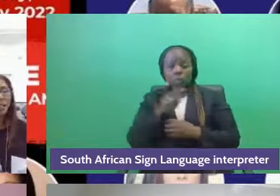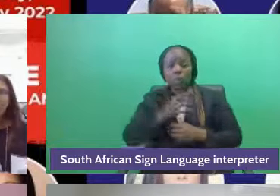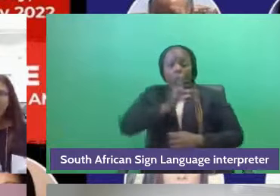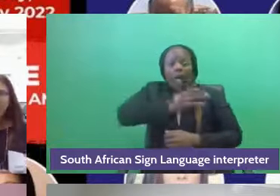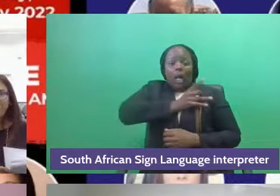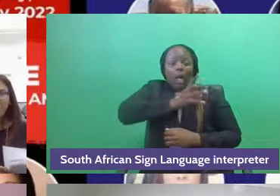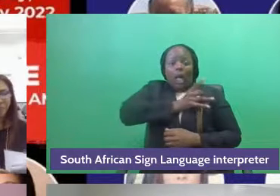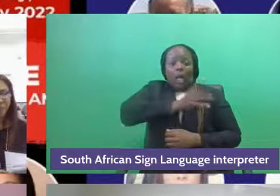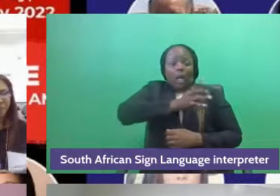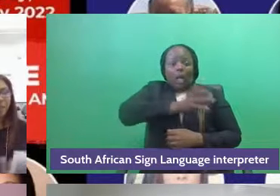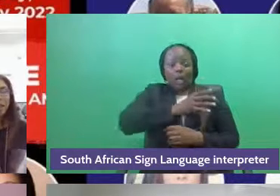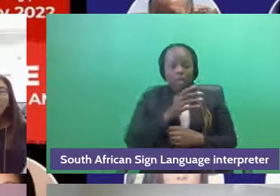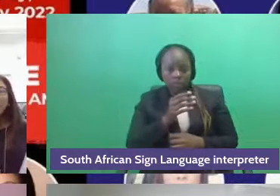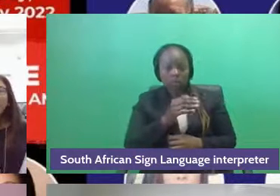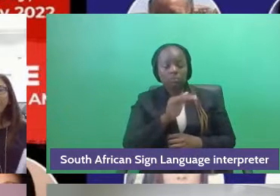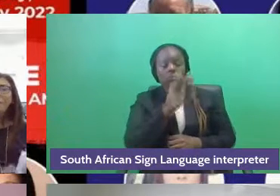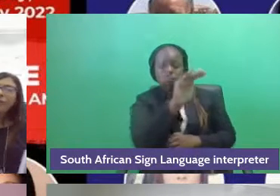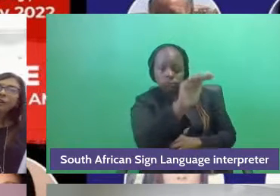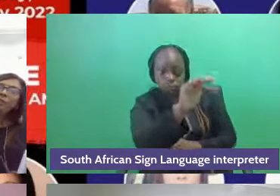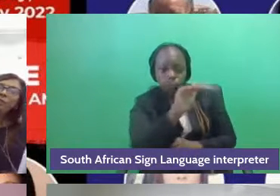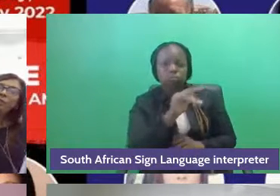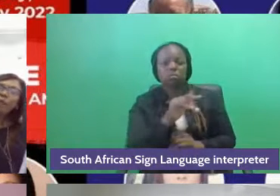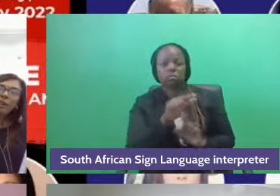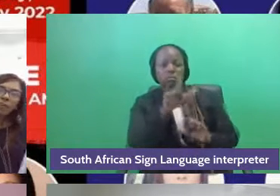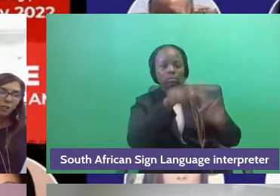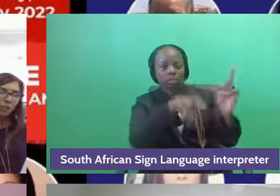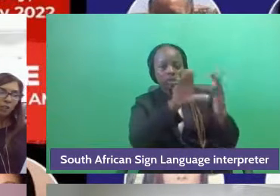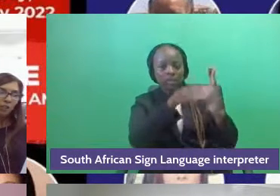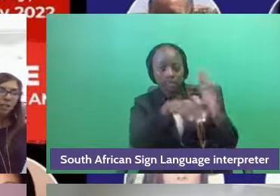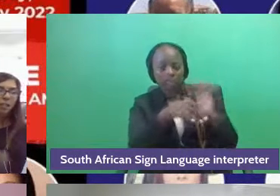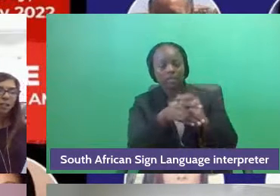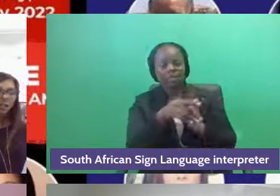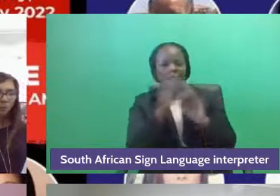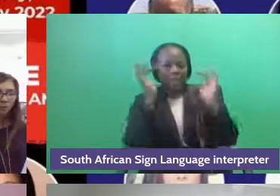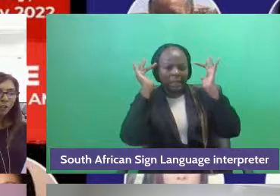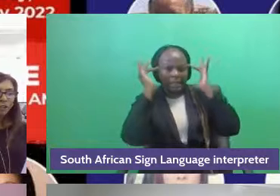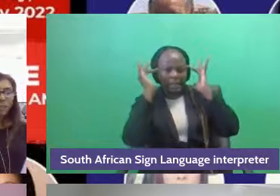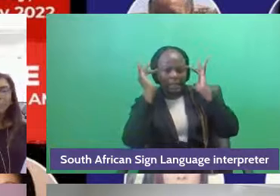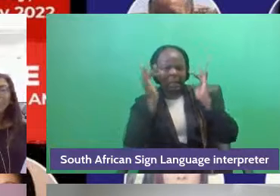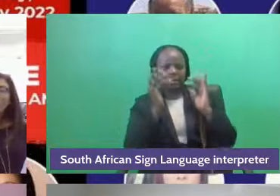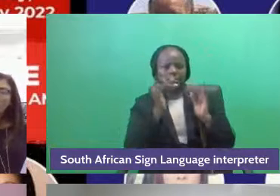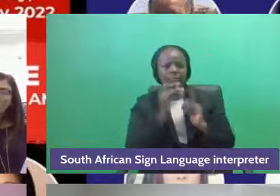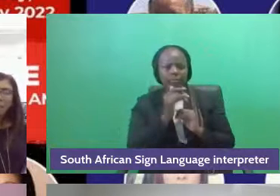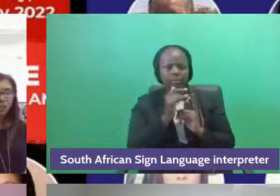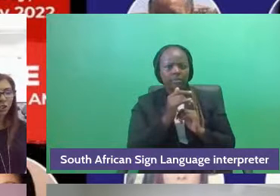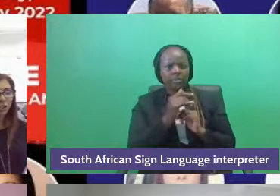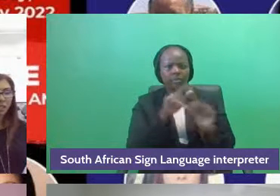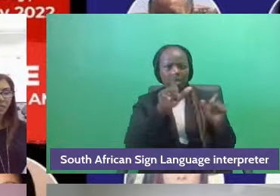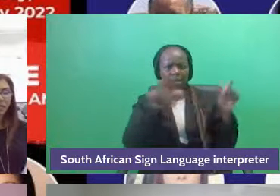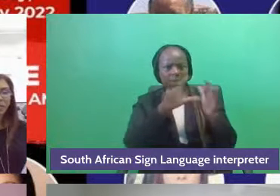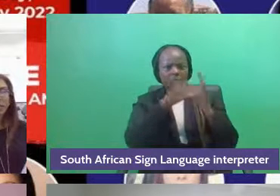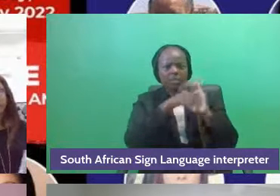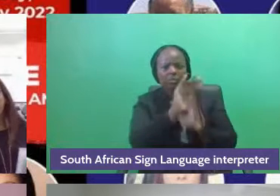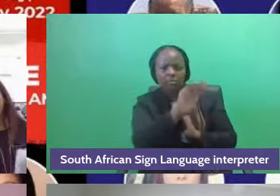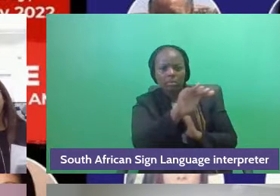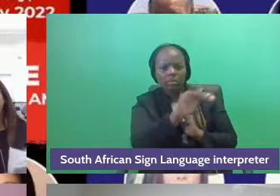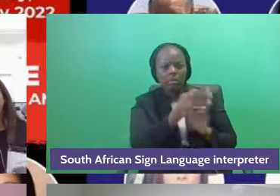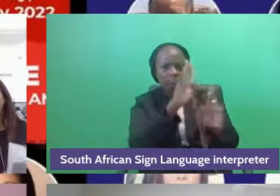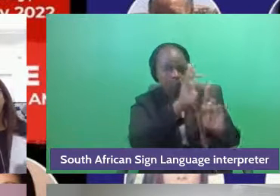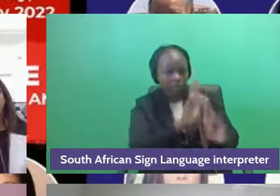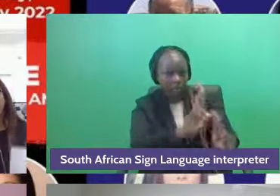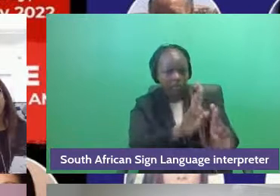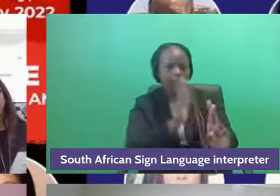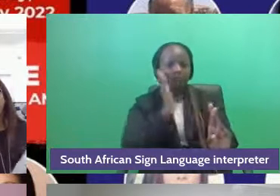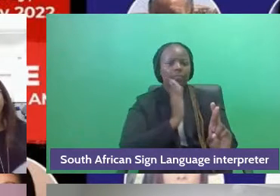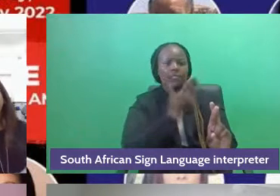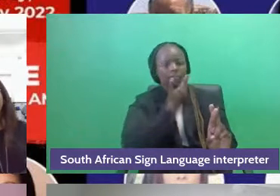somebody, speak to them. If you are unsure, approach them, always show respect and kindness, and